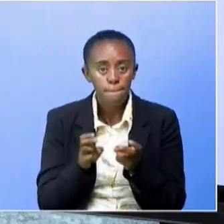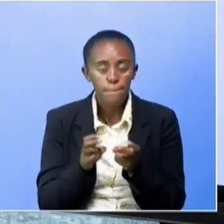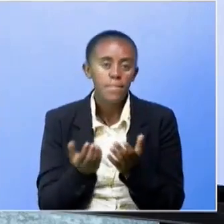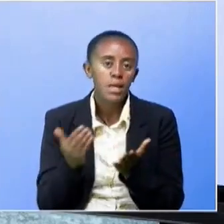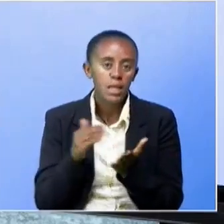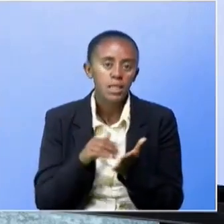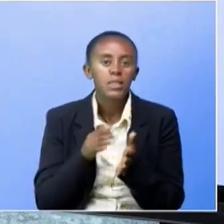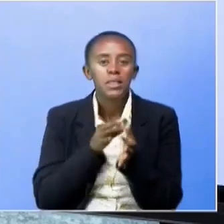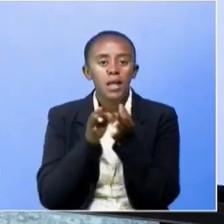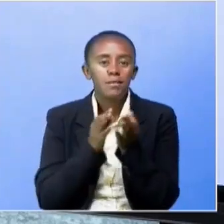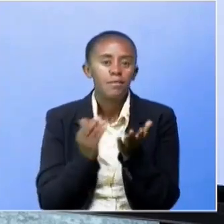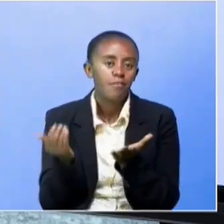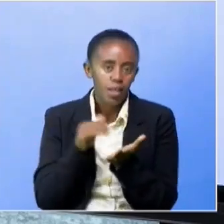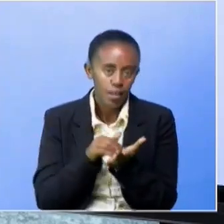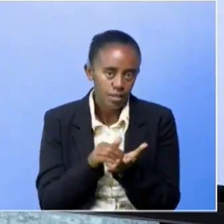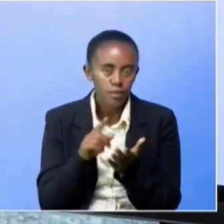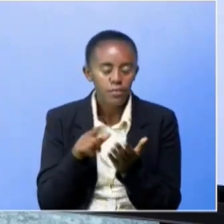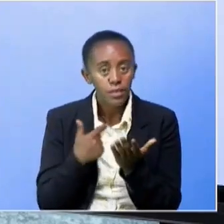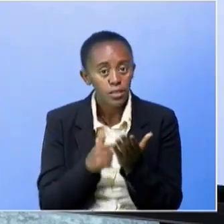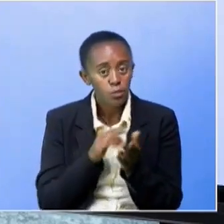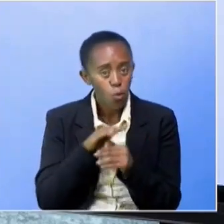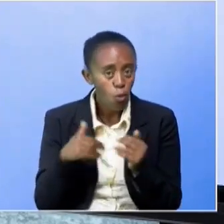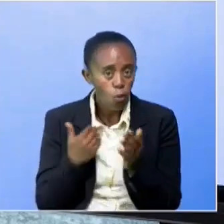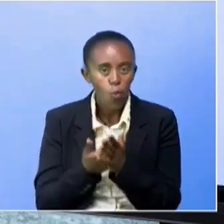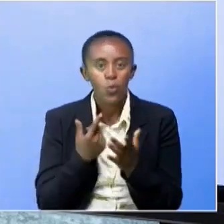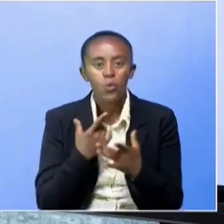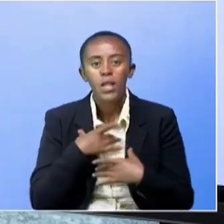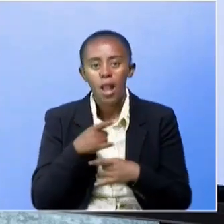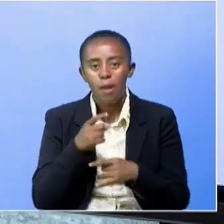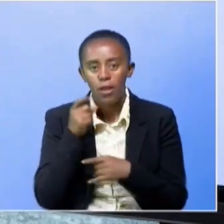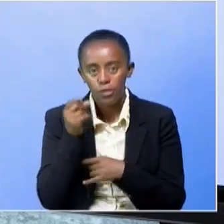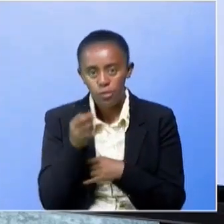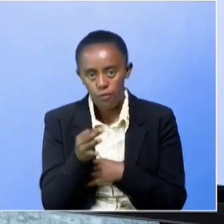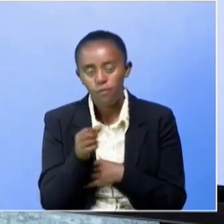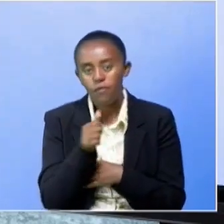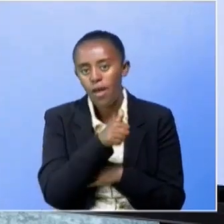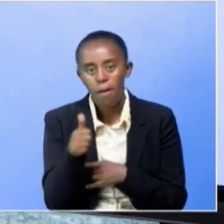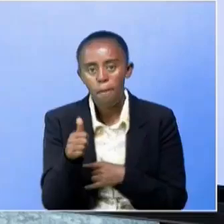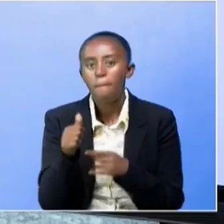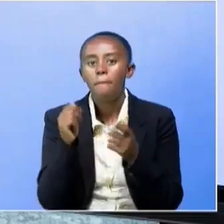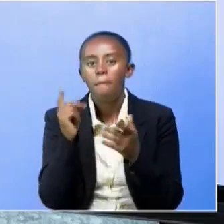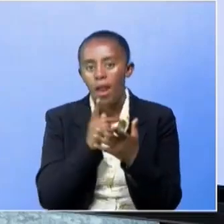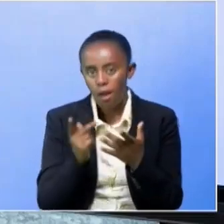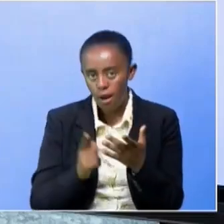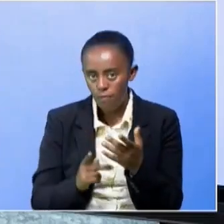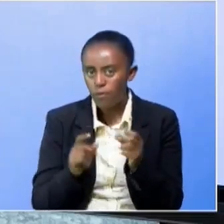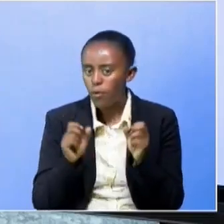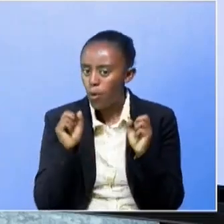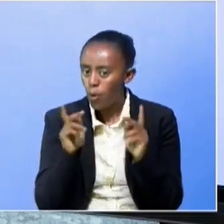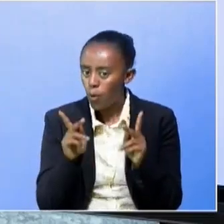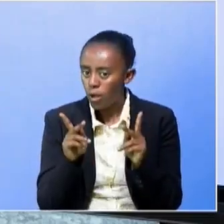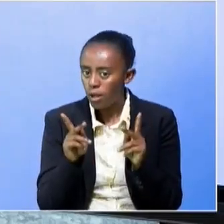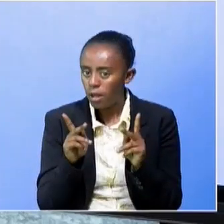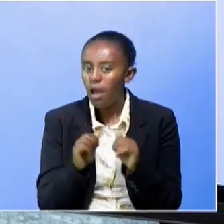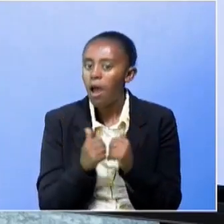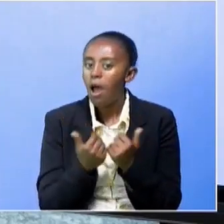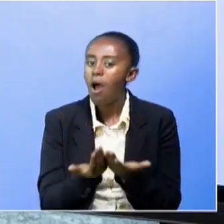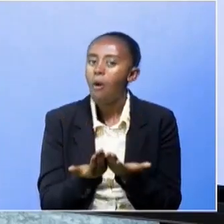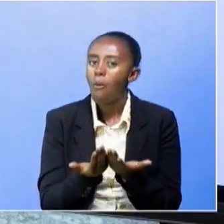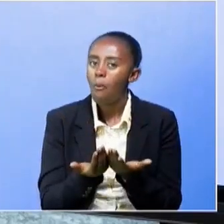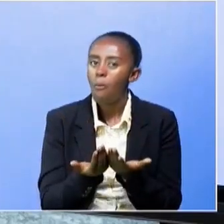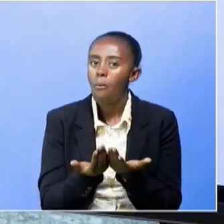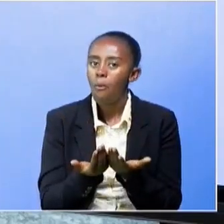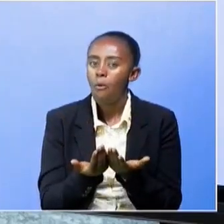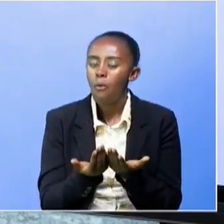restated again. So these are all the elements of a paragraph. Okay, so if we